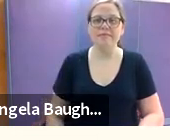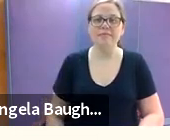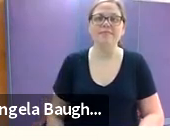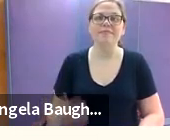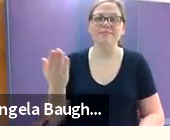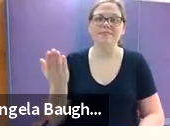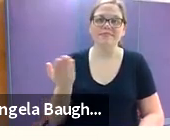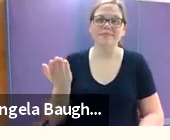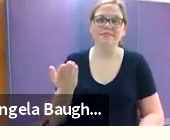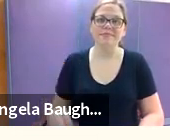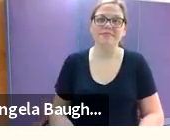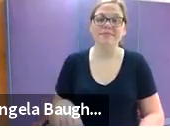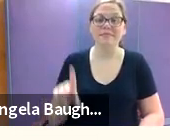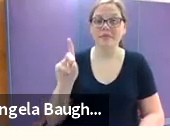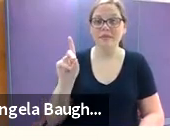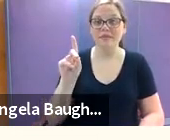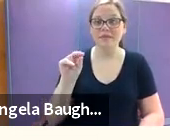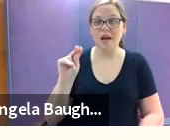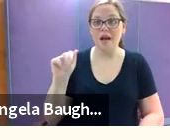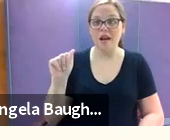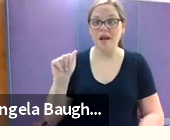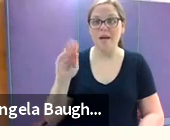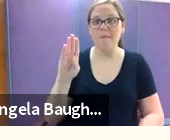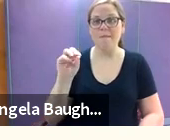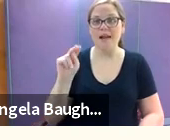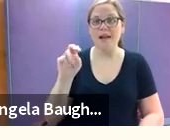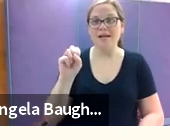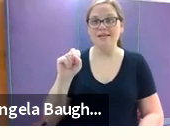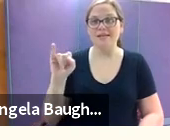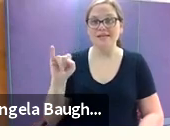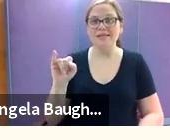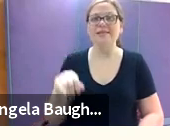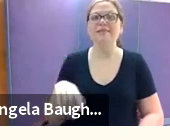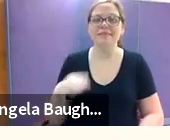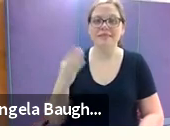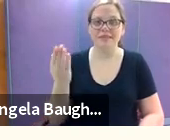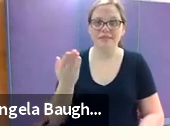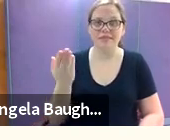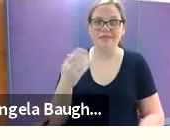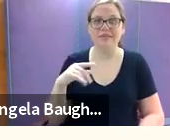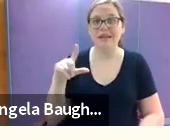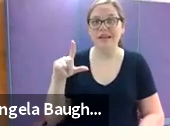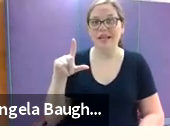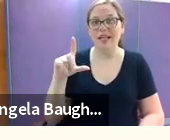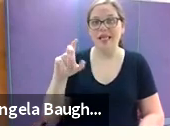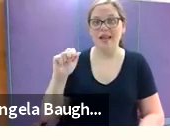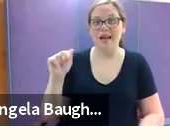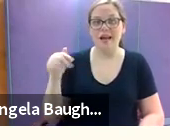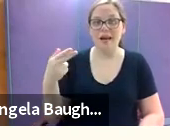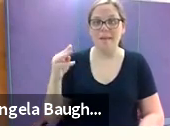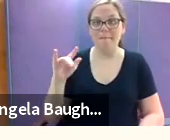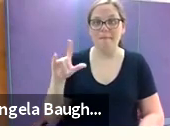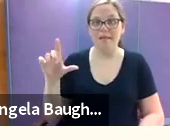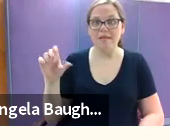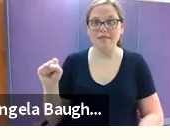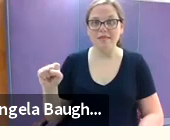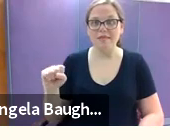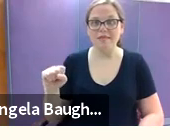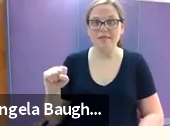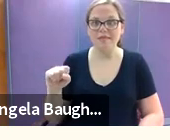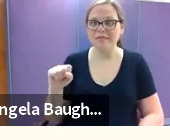Here. Donna Benessi. Here. Leah Mills. I don't